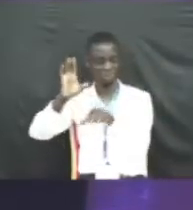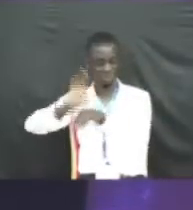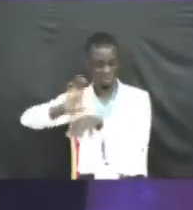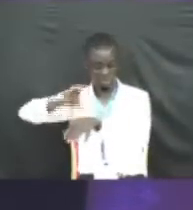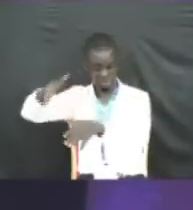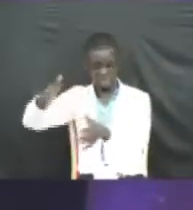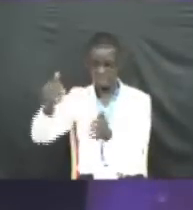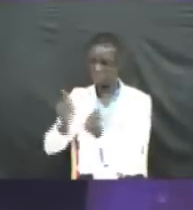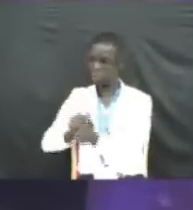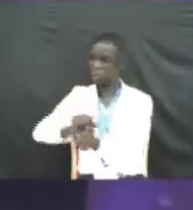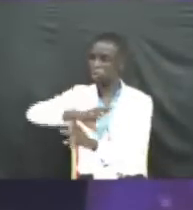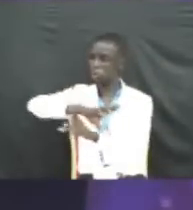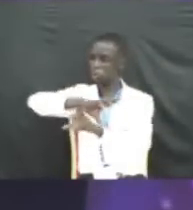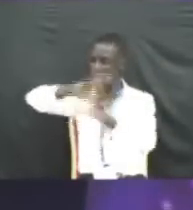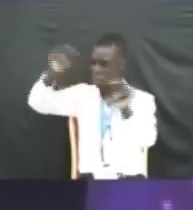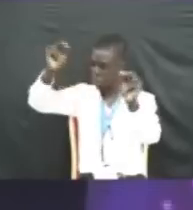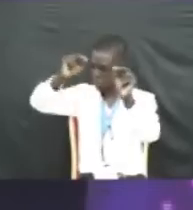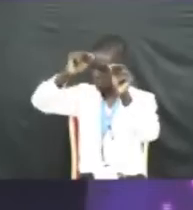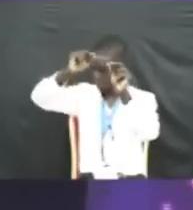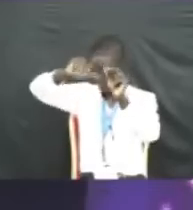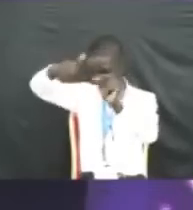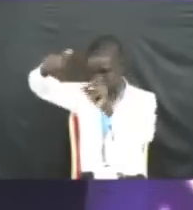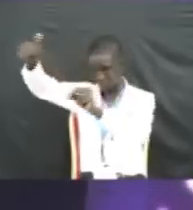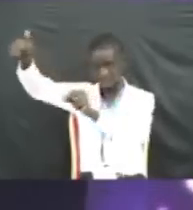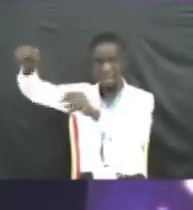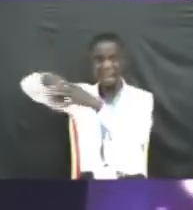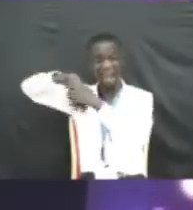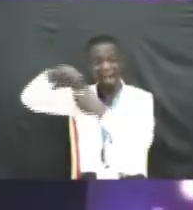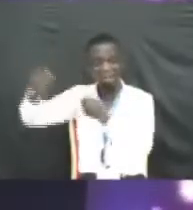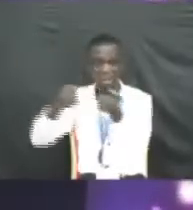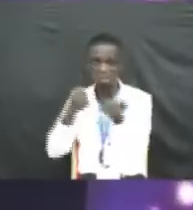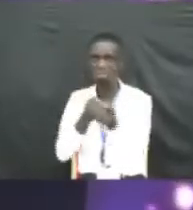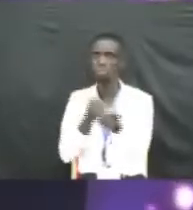with no foreign or external support.